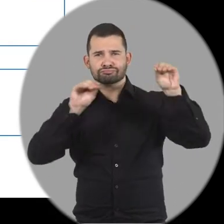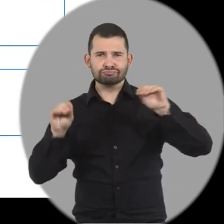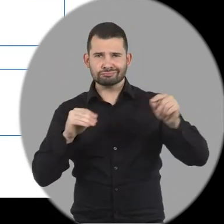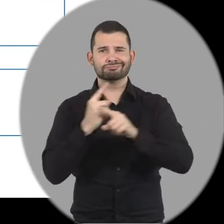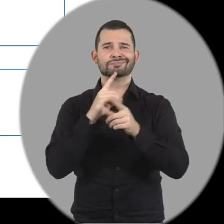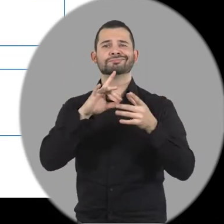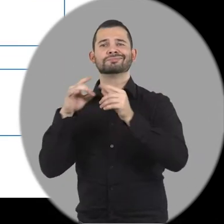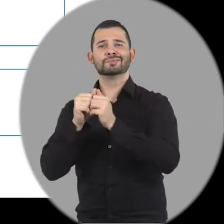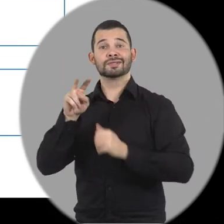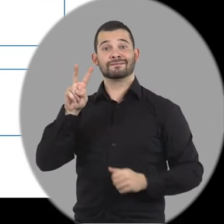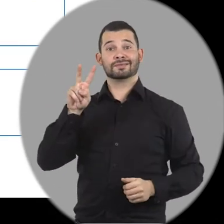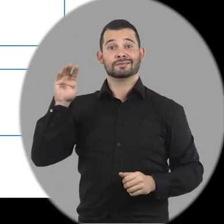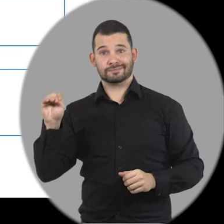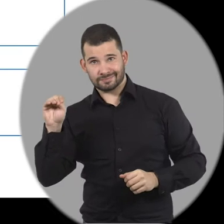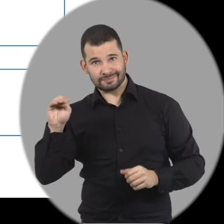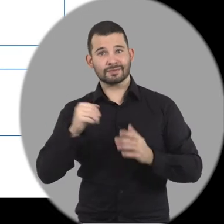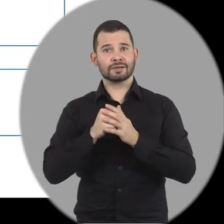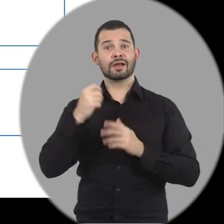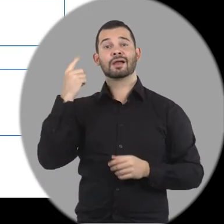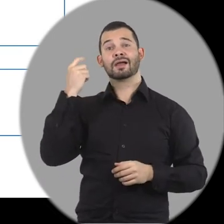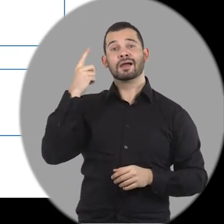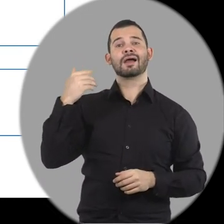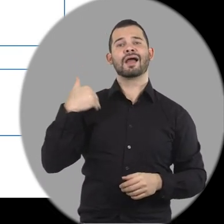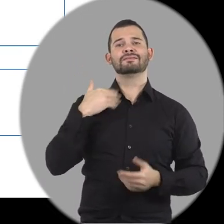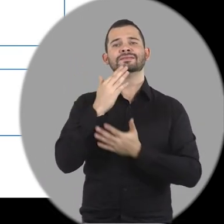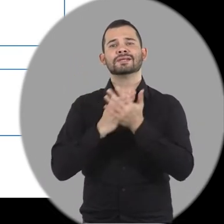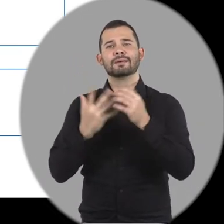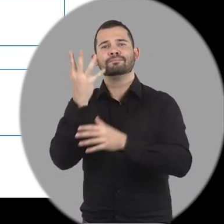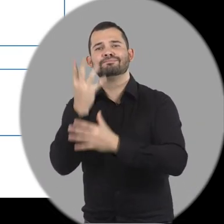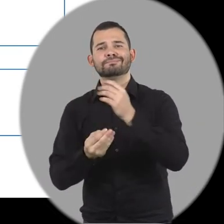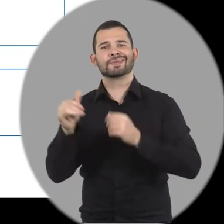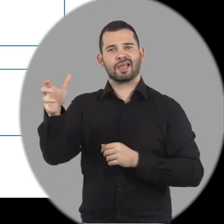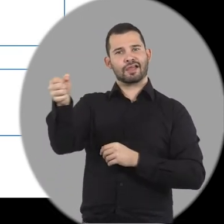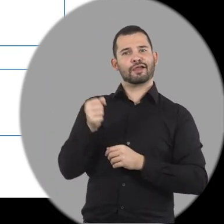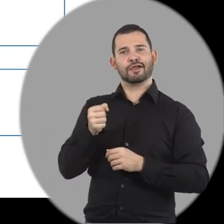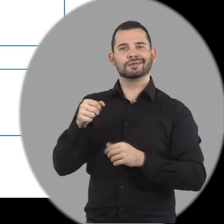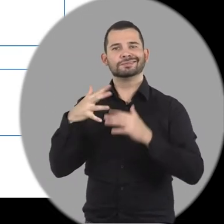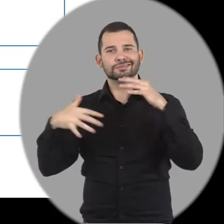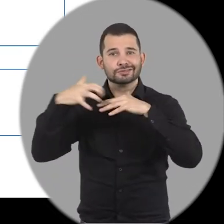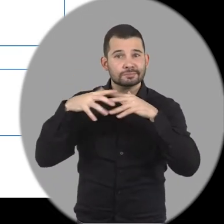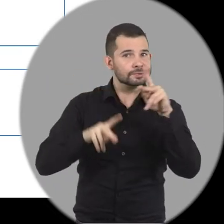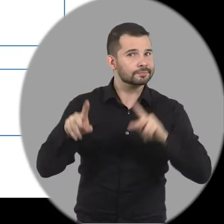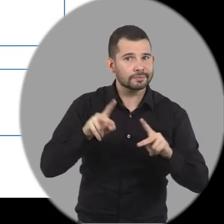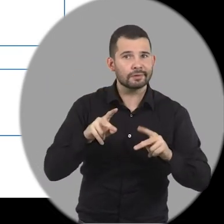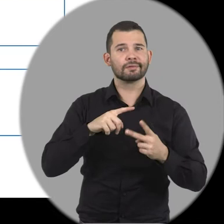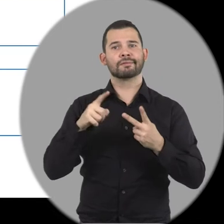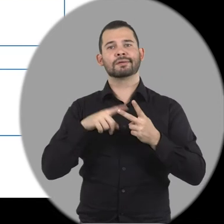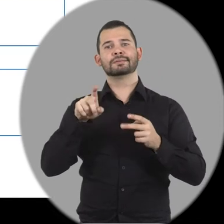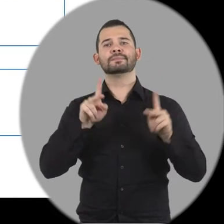as it pertains to visible minorities. There is, however, a gap when it comes to hiring and retaining of Indigenous people and persons with